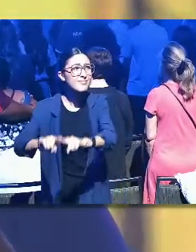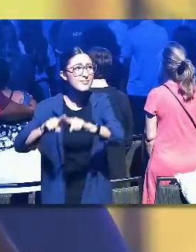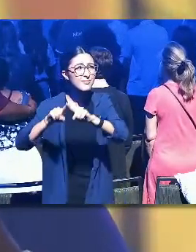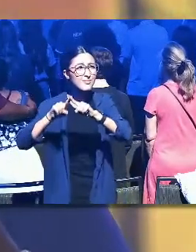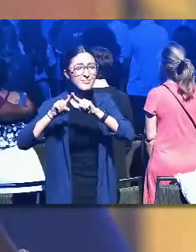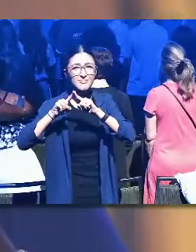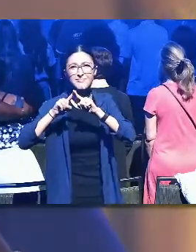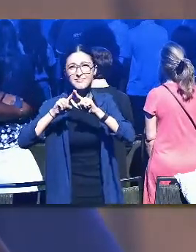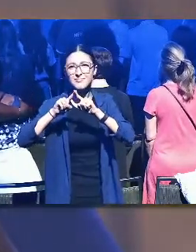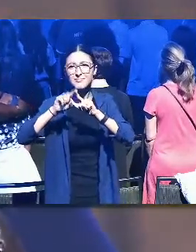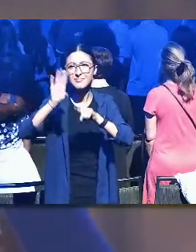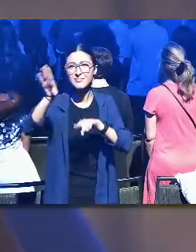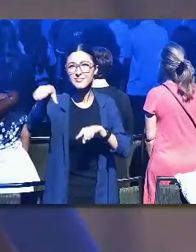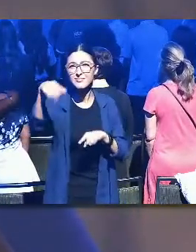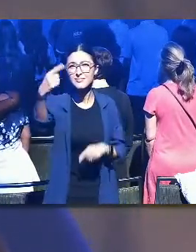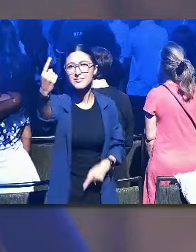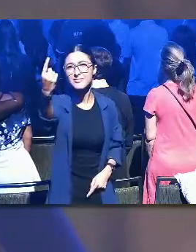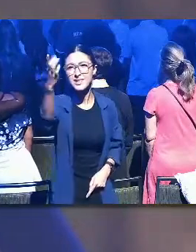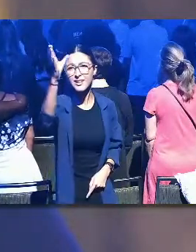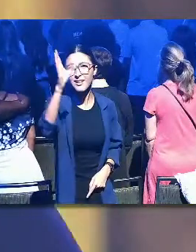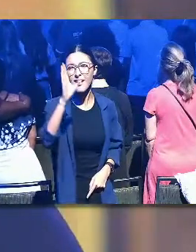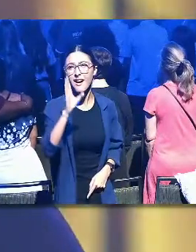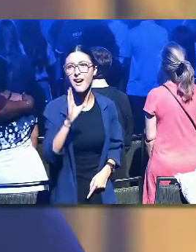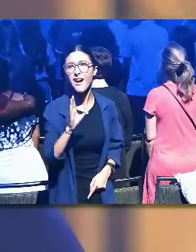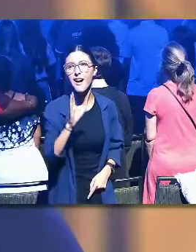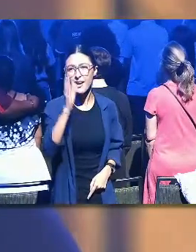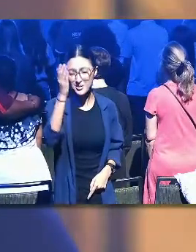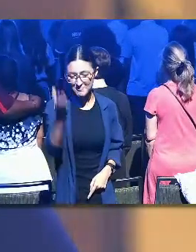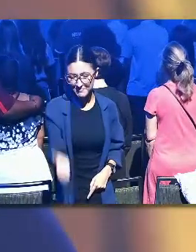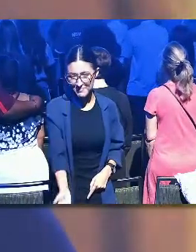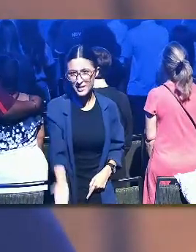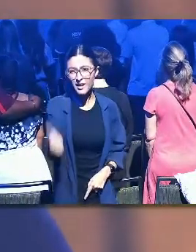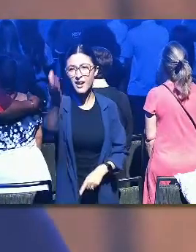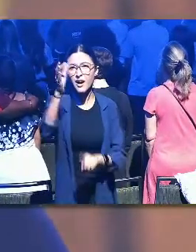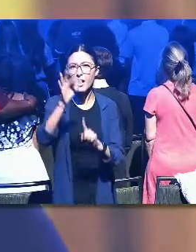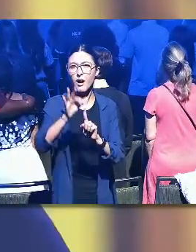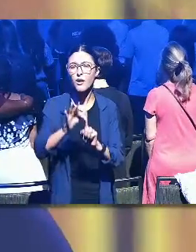take hold in God